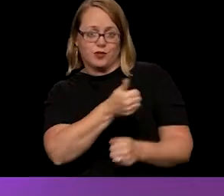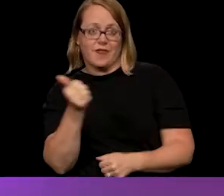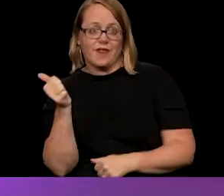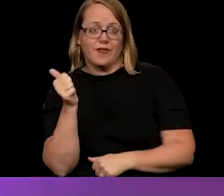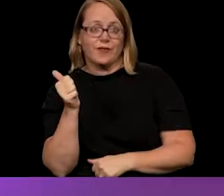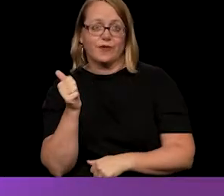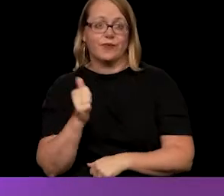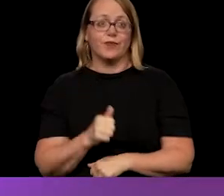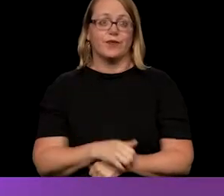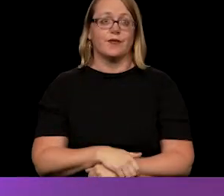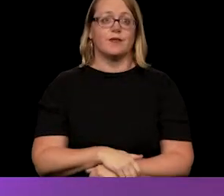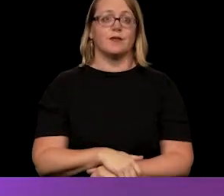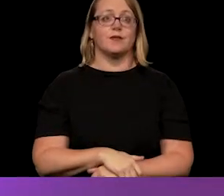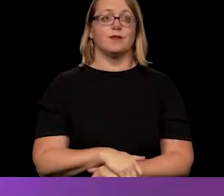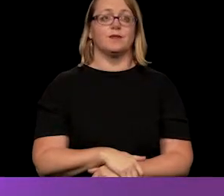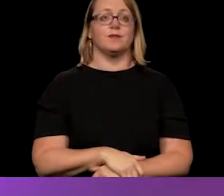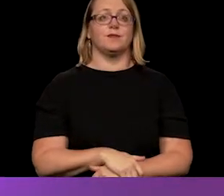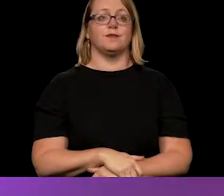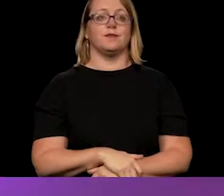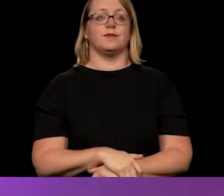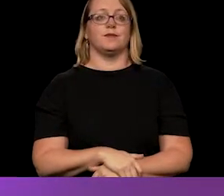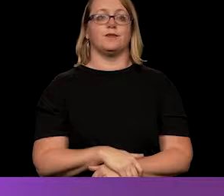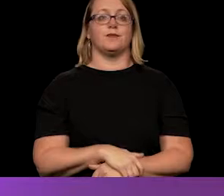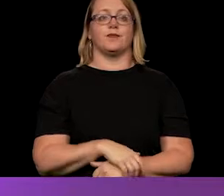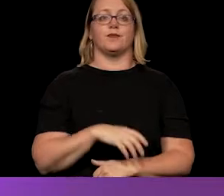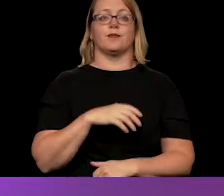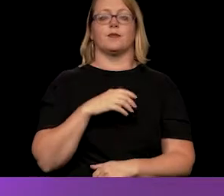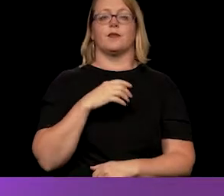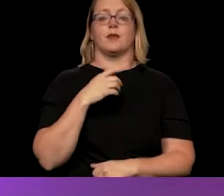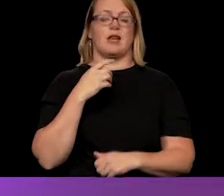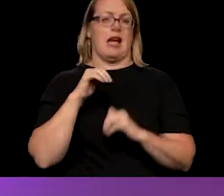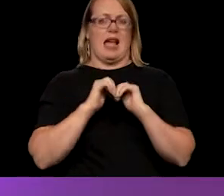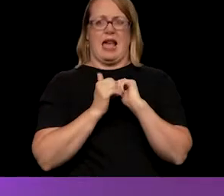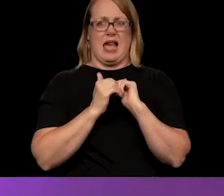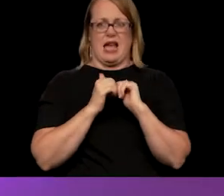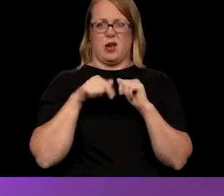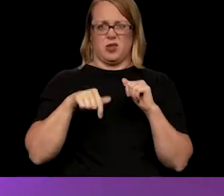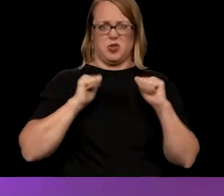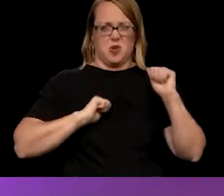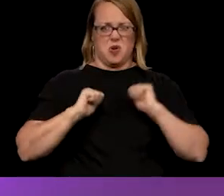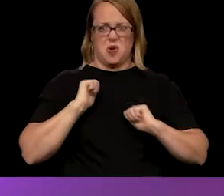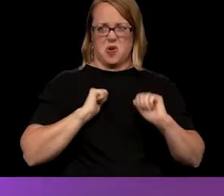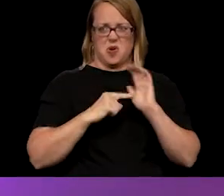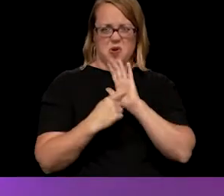made possible by Southborough Cultural Arts Council grant, and we